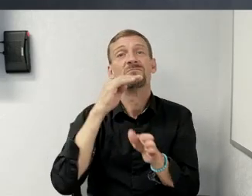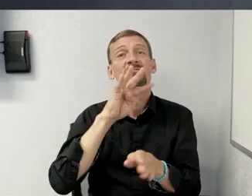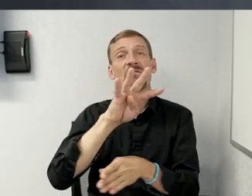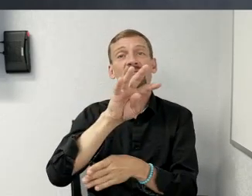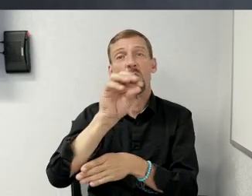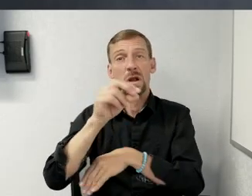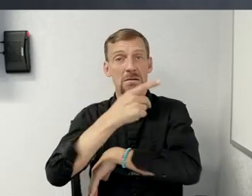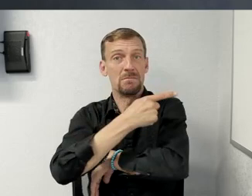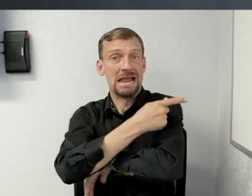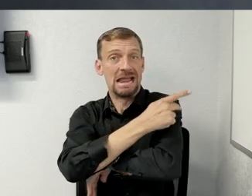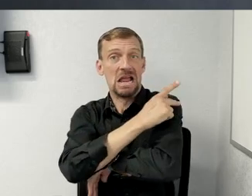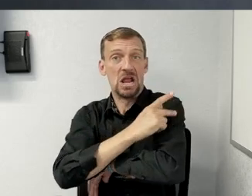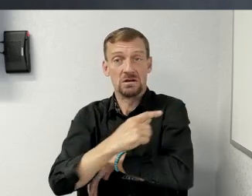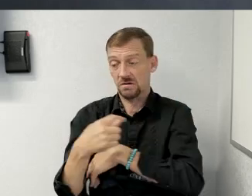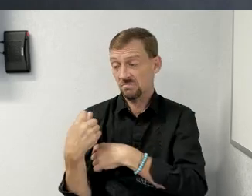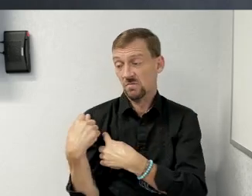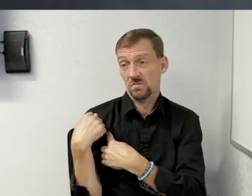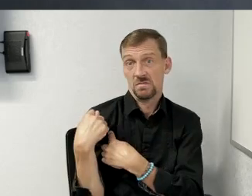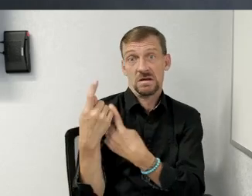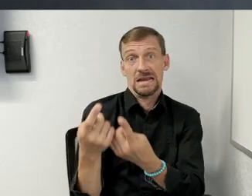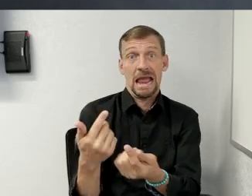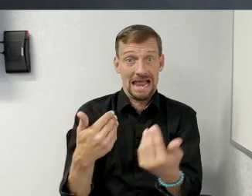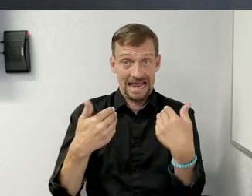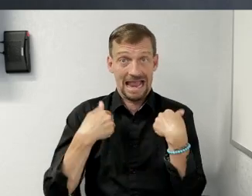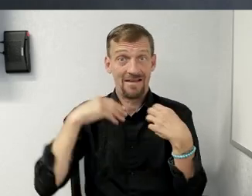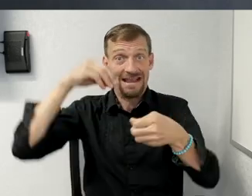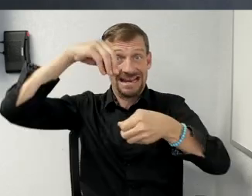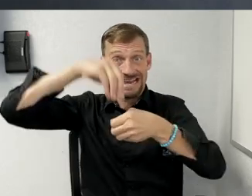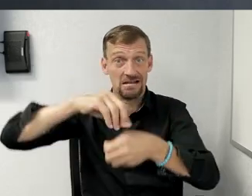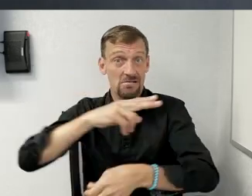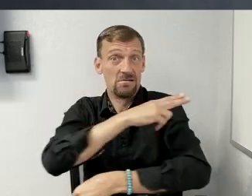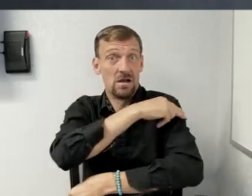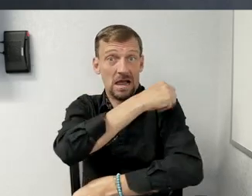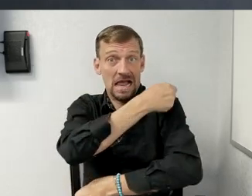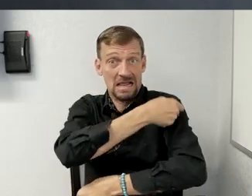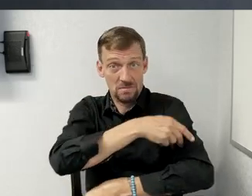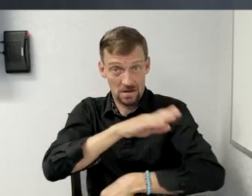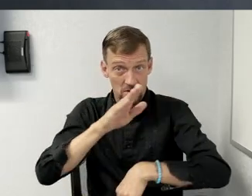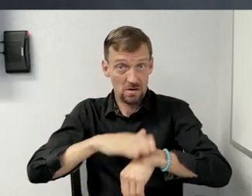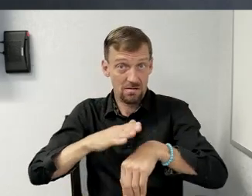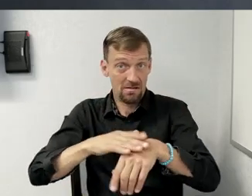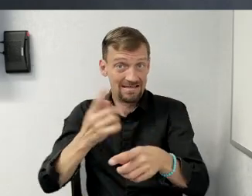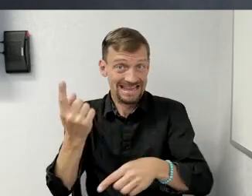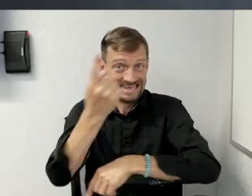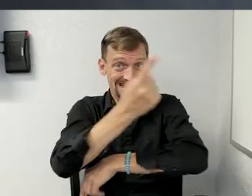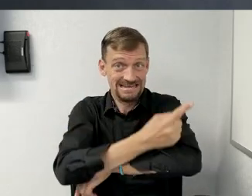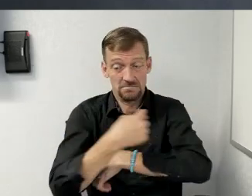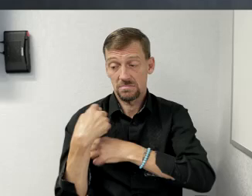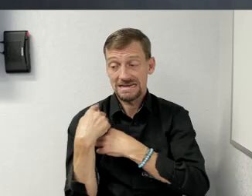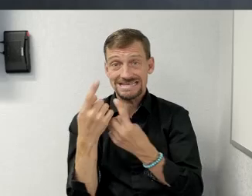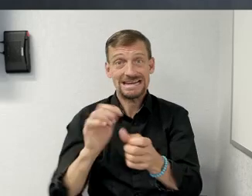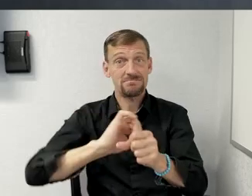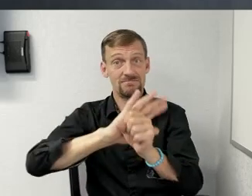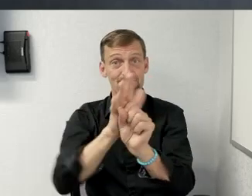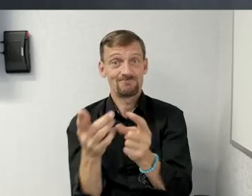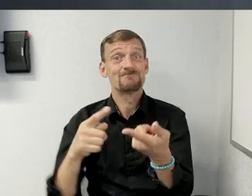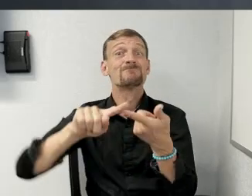highest number of COVID positive patients that have been hospitalized on any given day since the pandemic